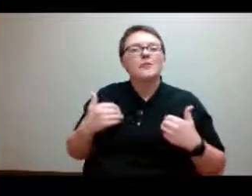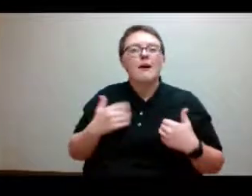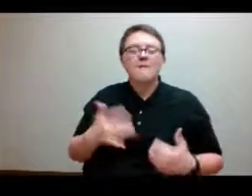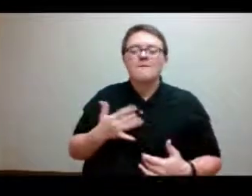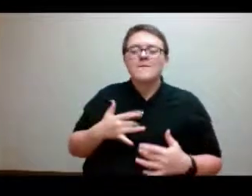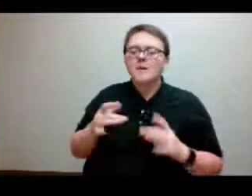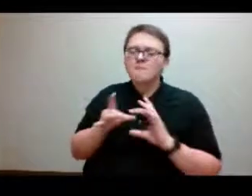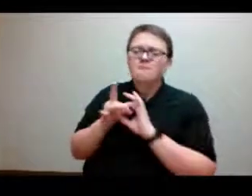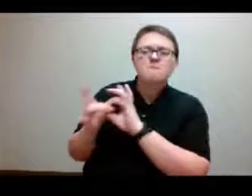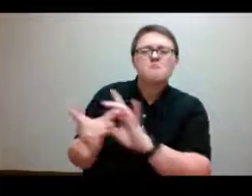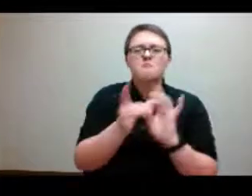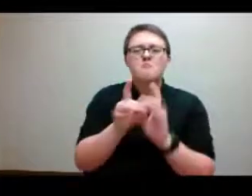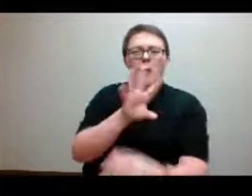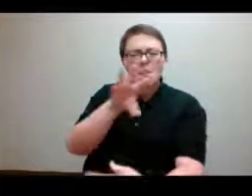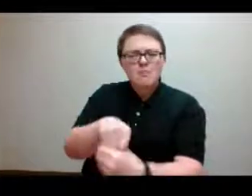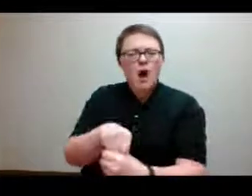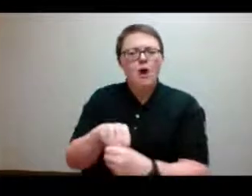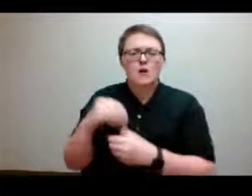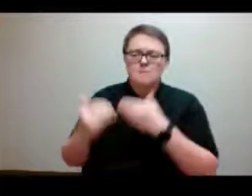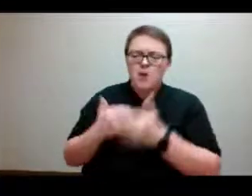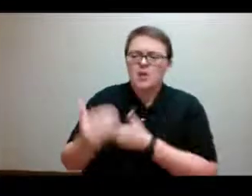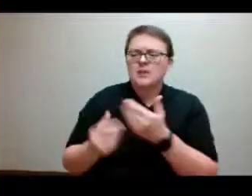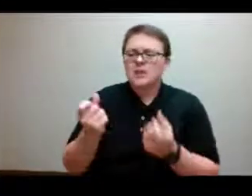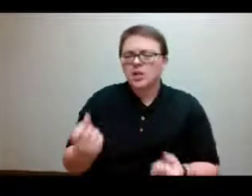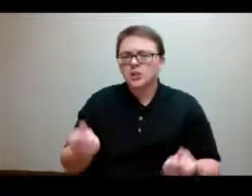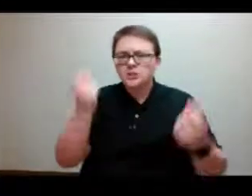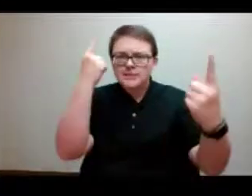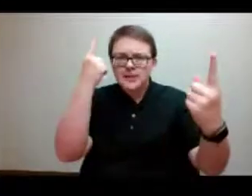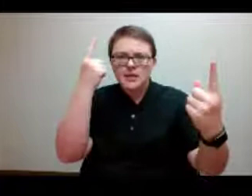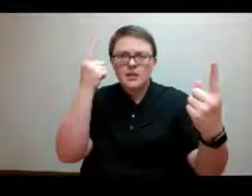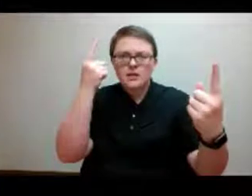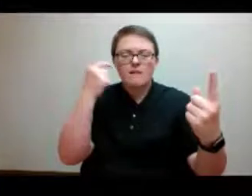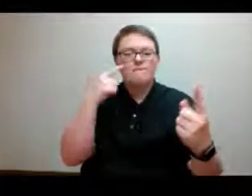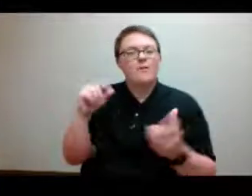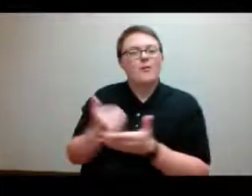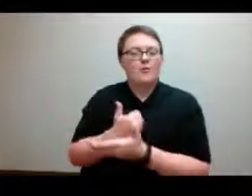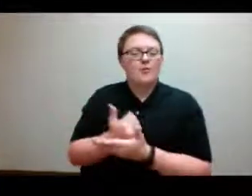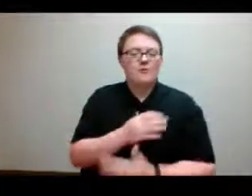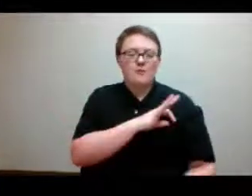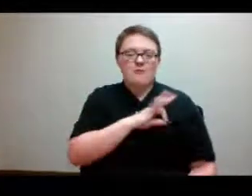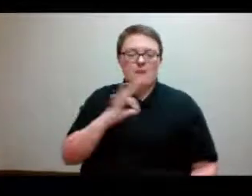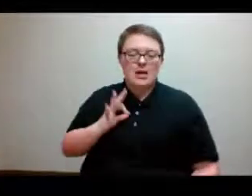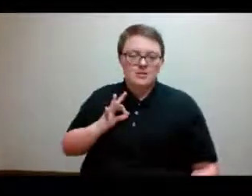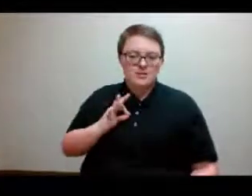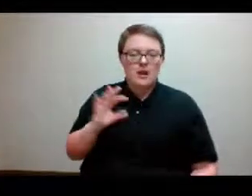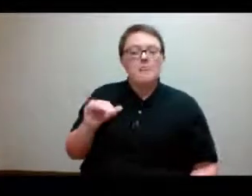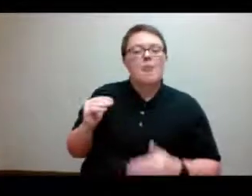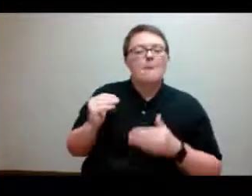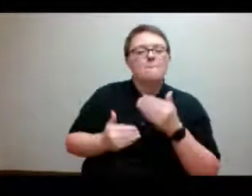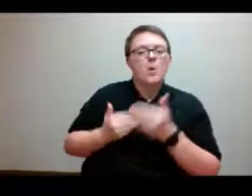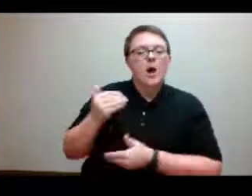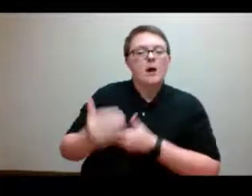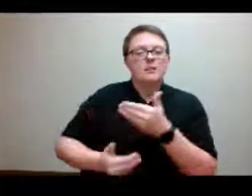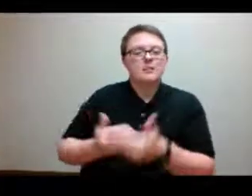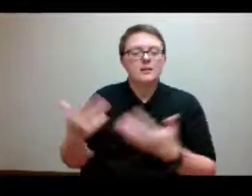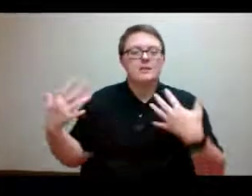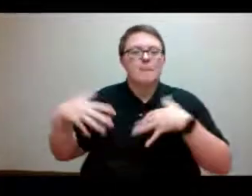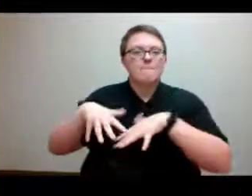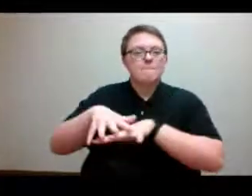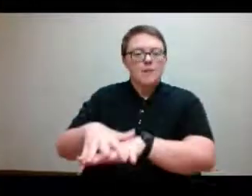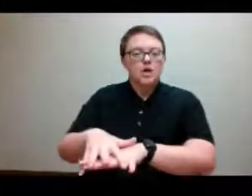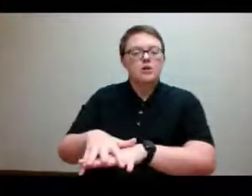and process understanding amongst new faculty. This process merged the faculty onboarding processes